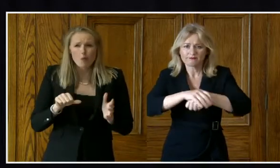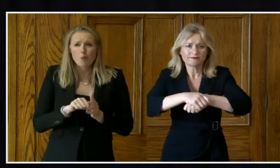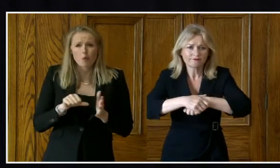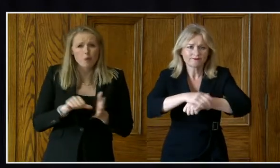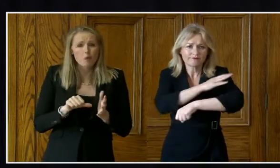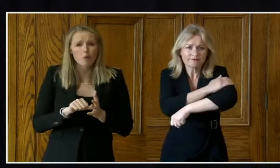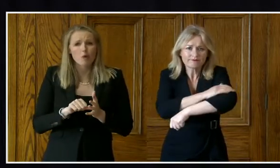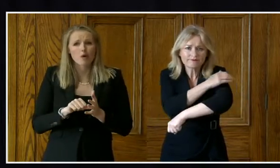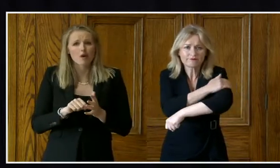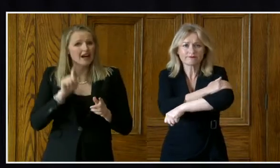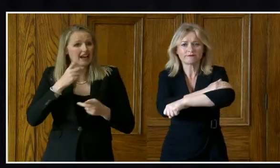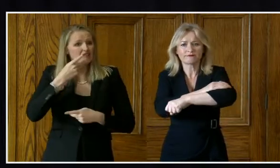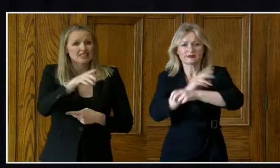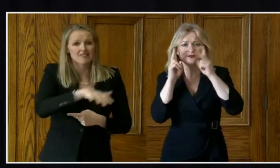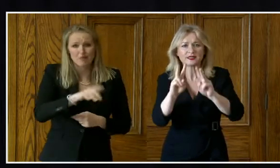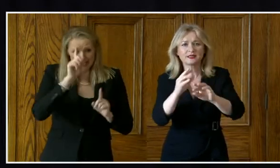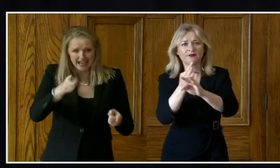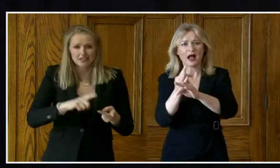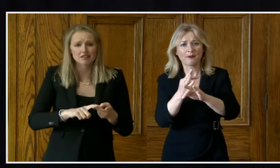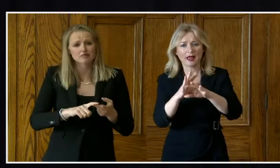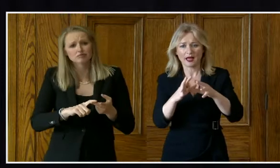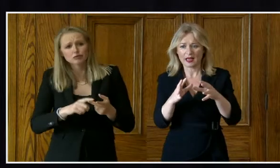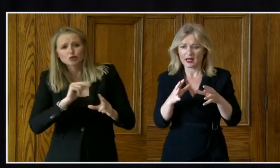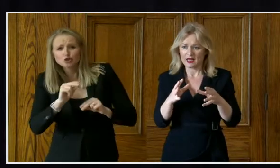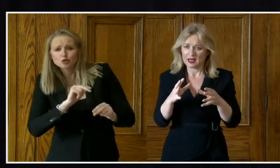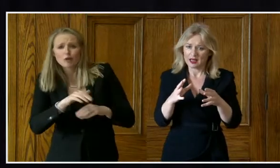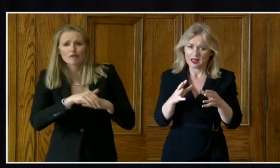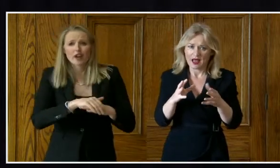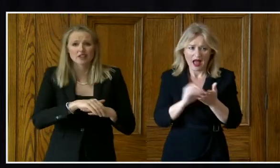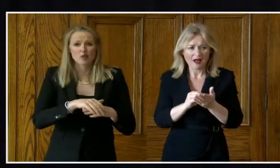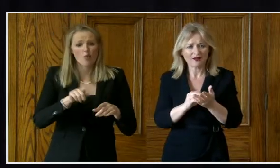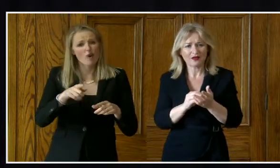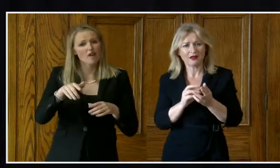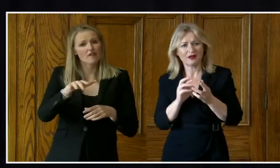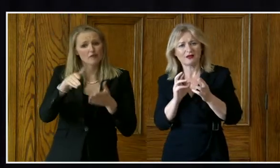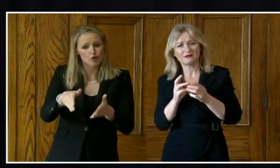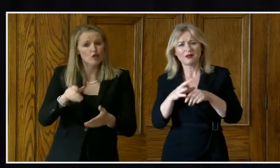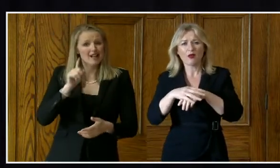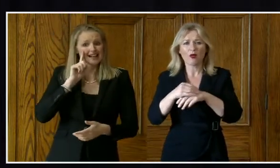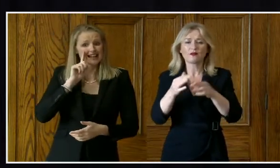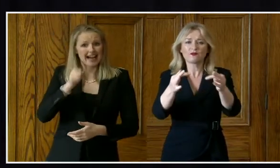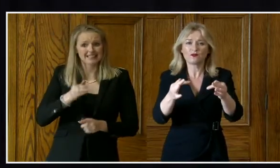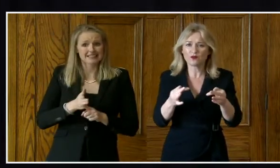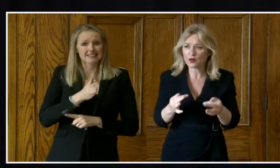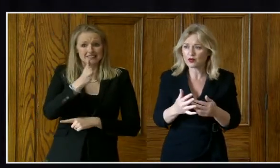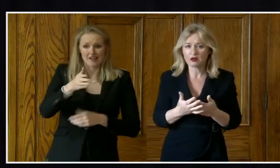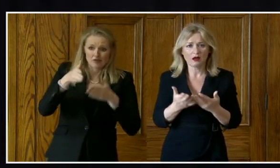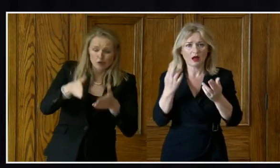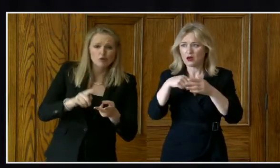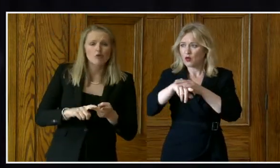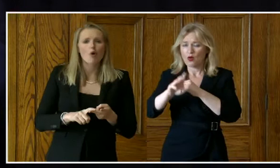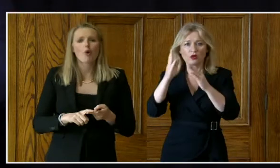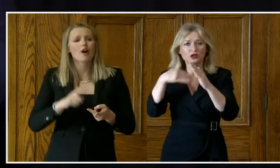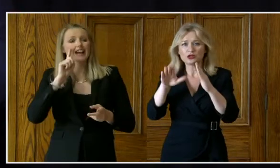friend, visiting your family, having a traditional funeral in Wake, not going to your church anymore, or out for an